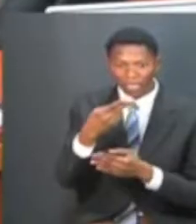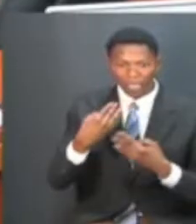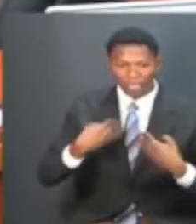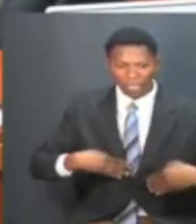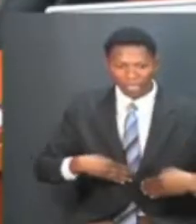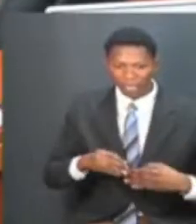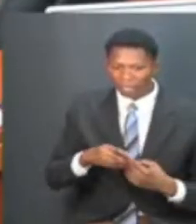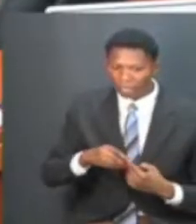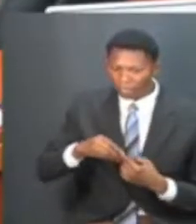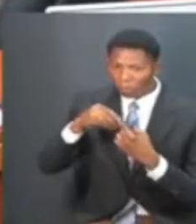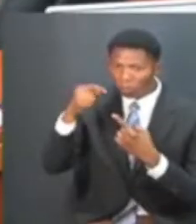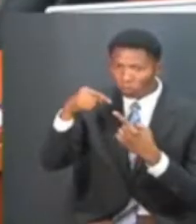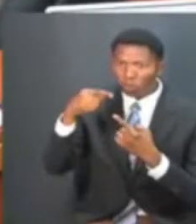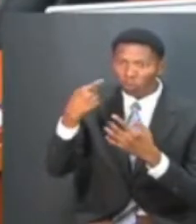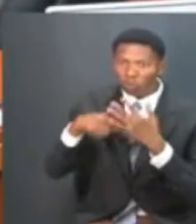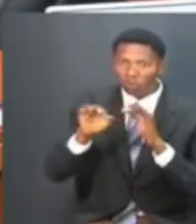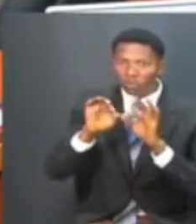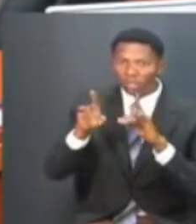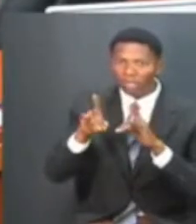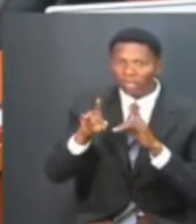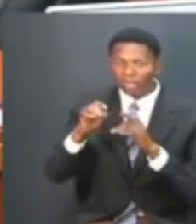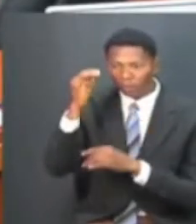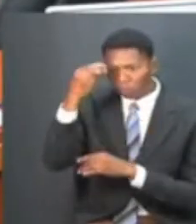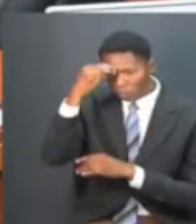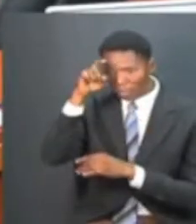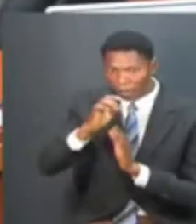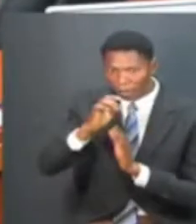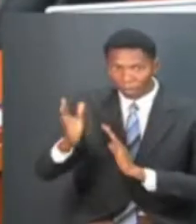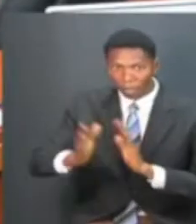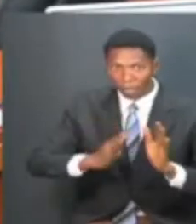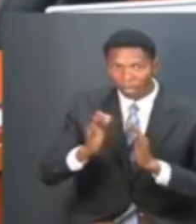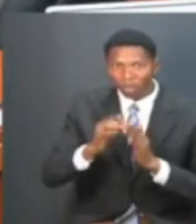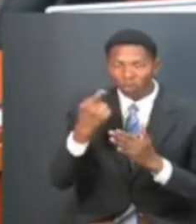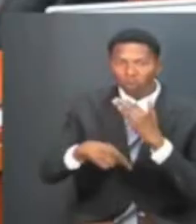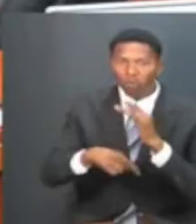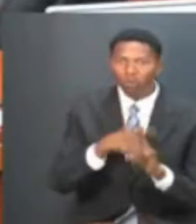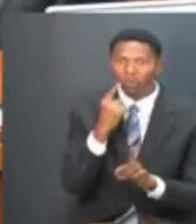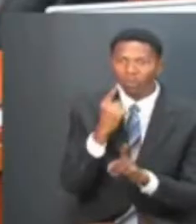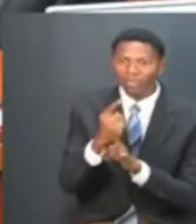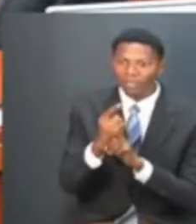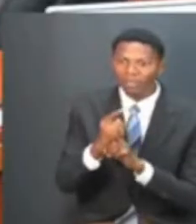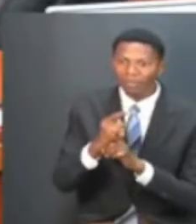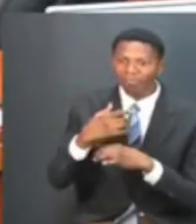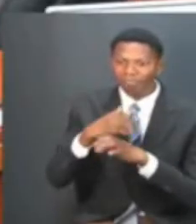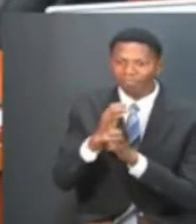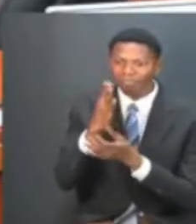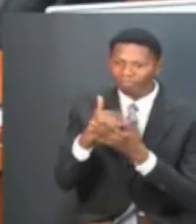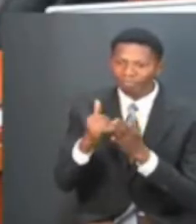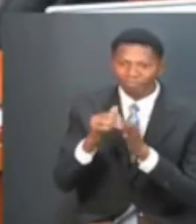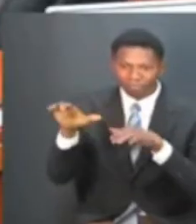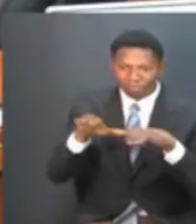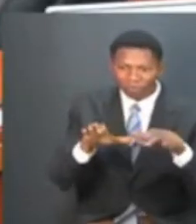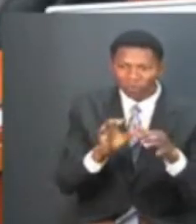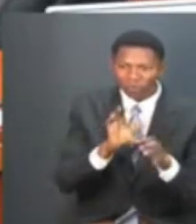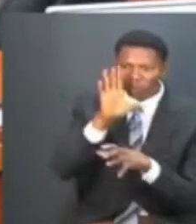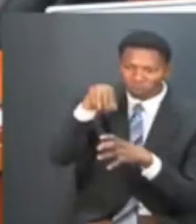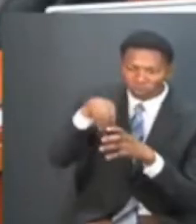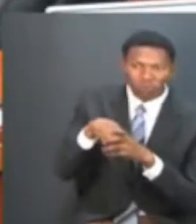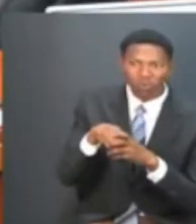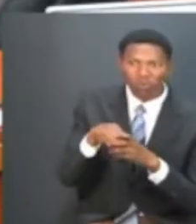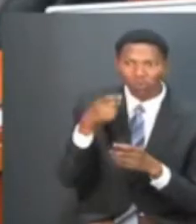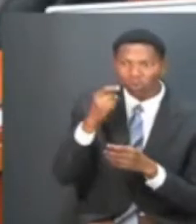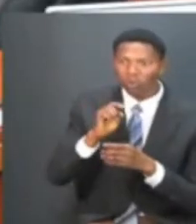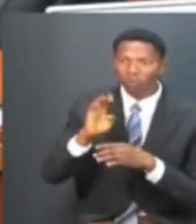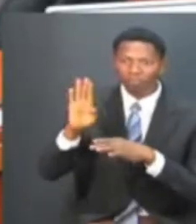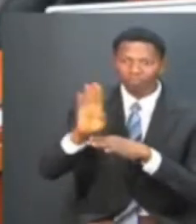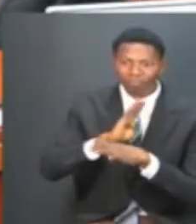Education Ministry, take the needed steps to expedite action on the inclusion of